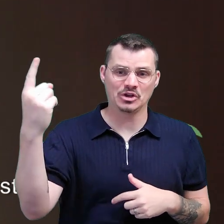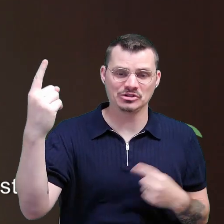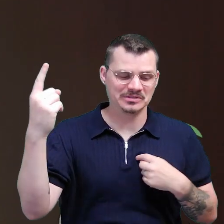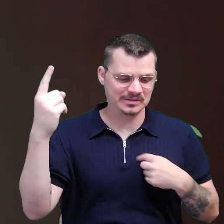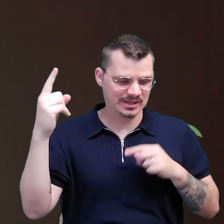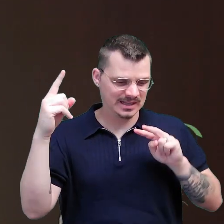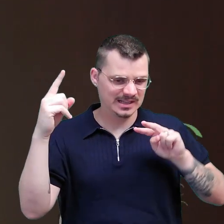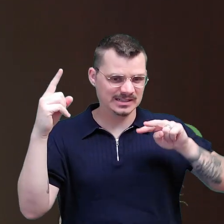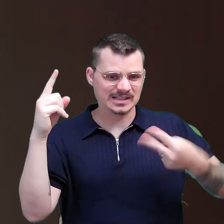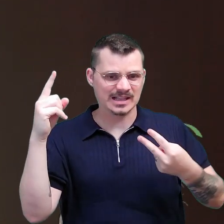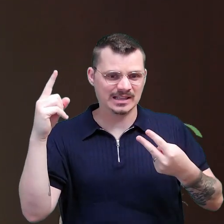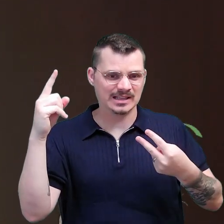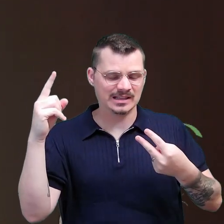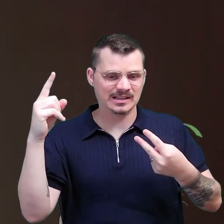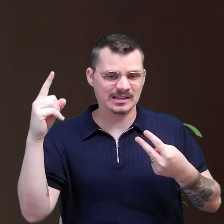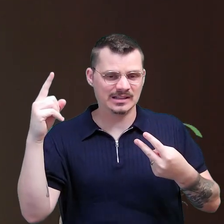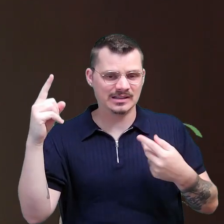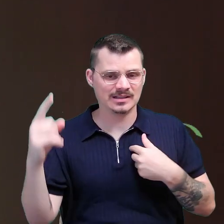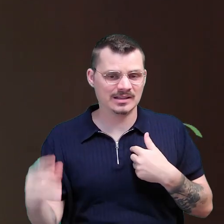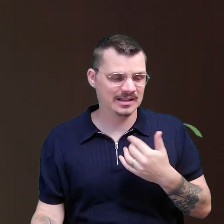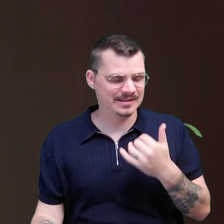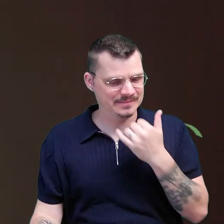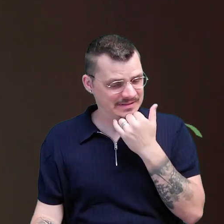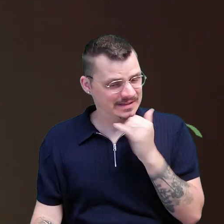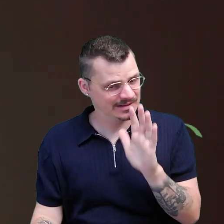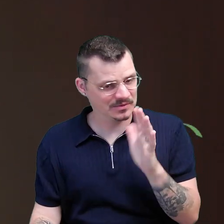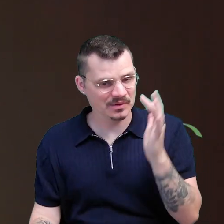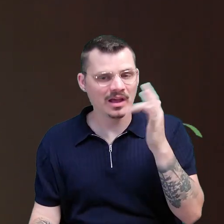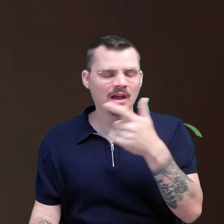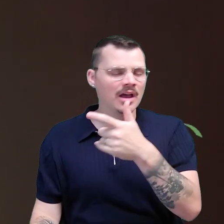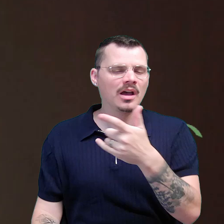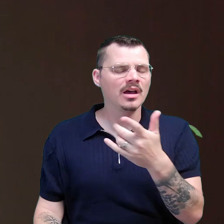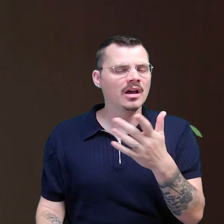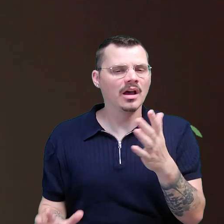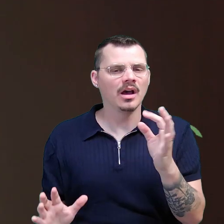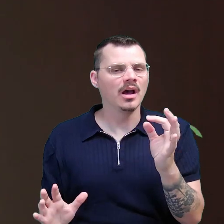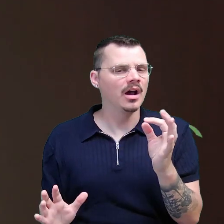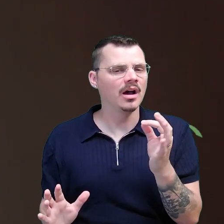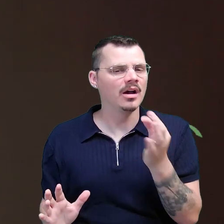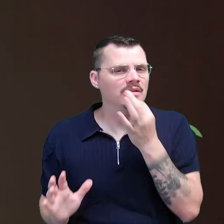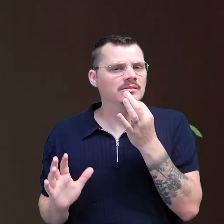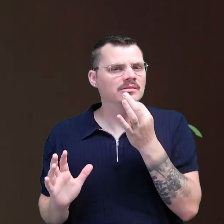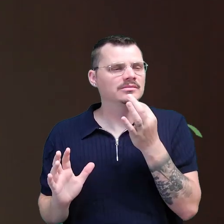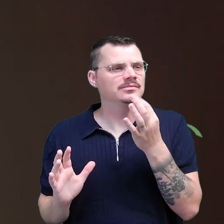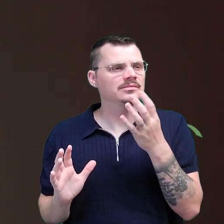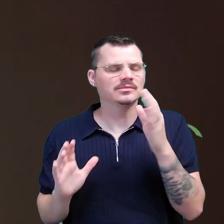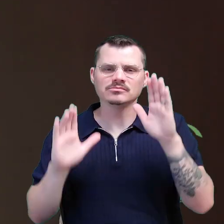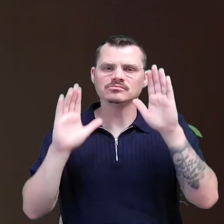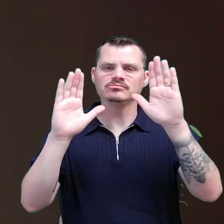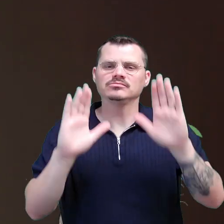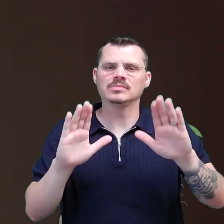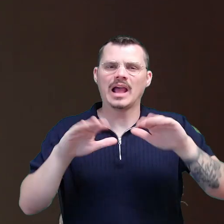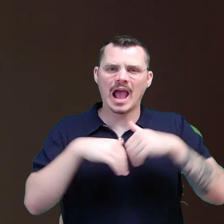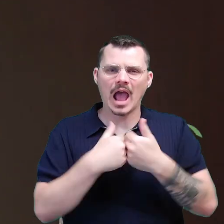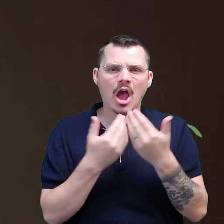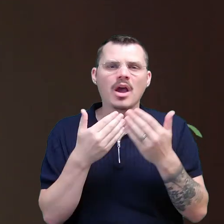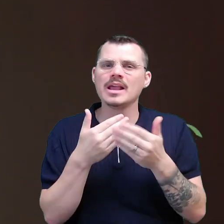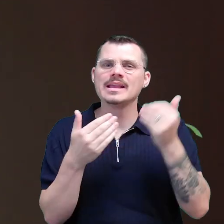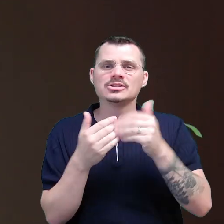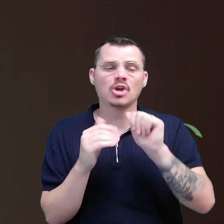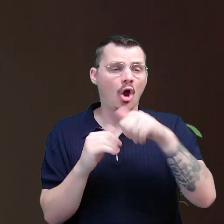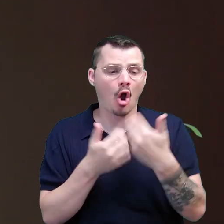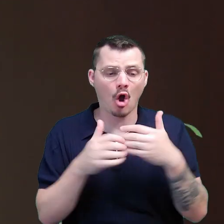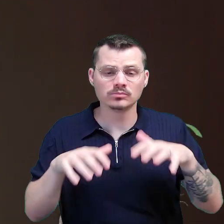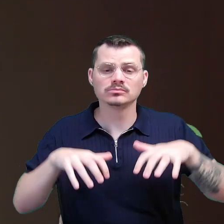was the first presenter. And it was just extraordinary and also remarkable how easily everybody